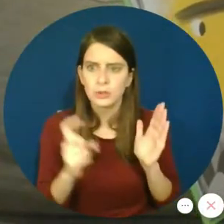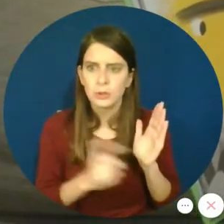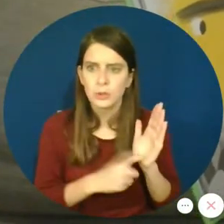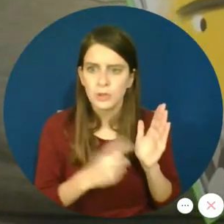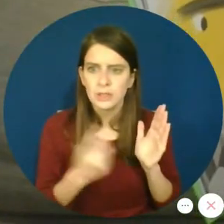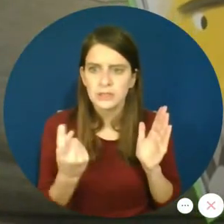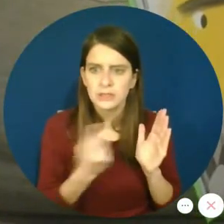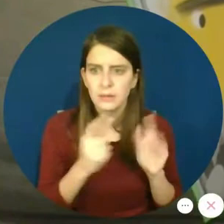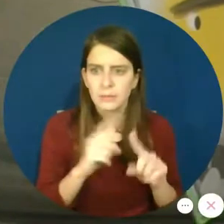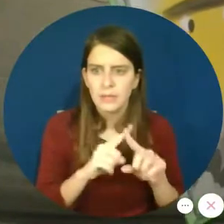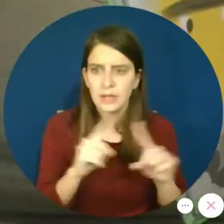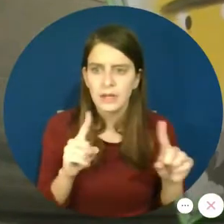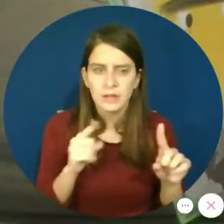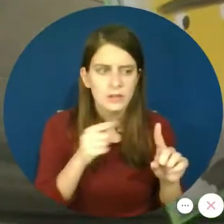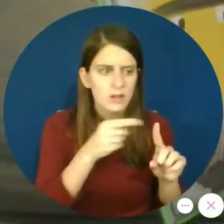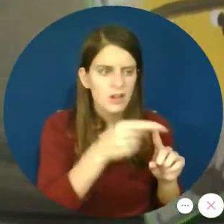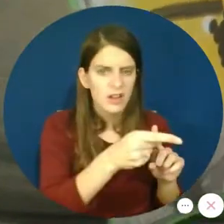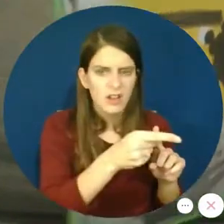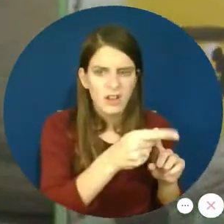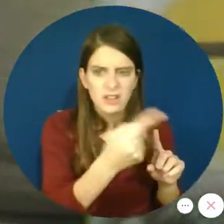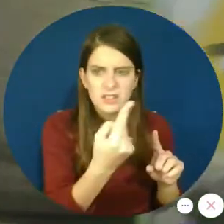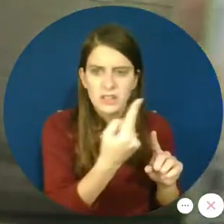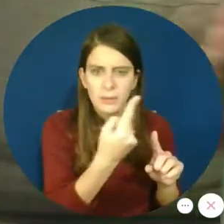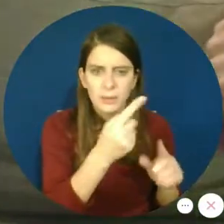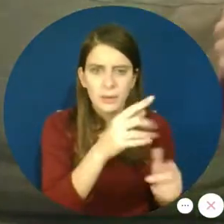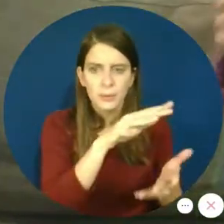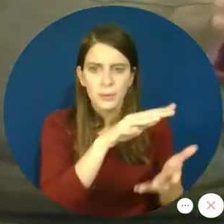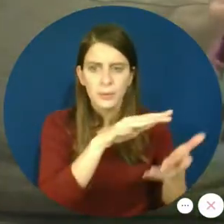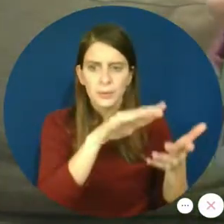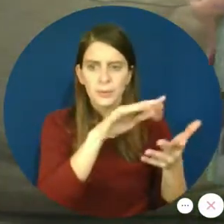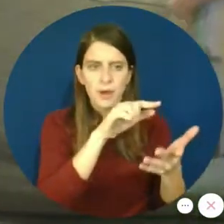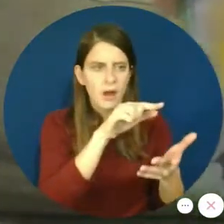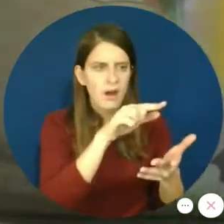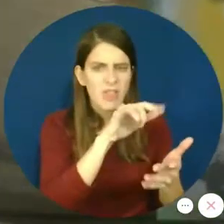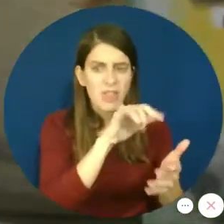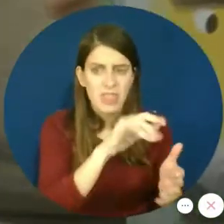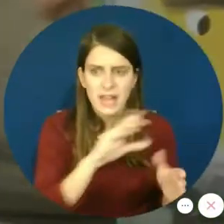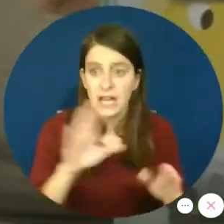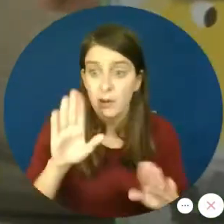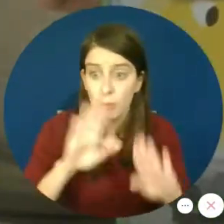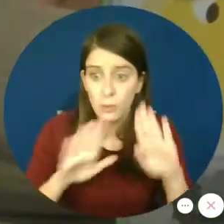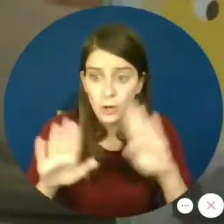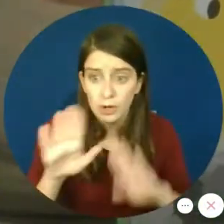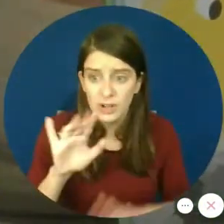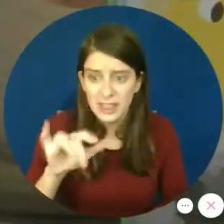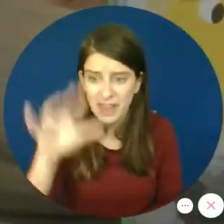to him. Could it be a worry?